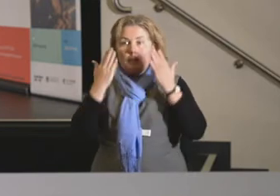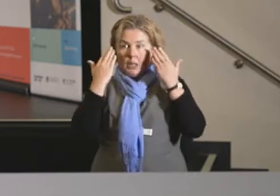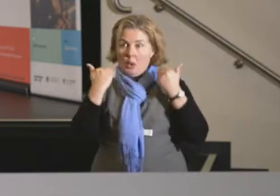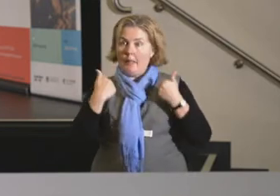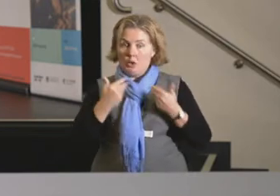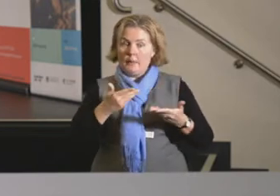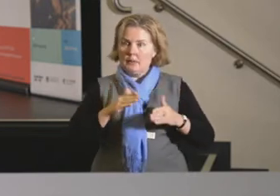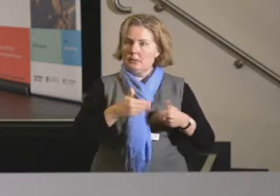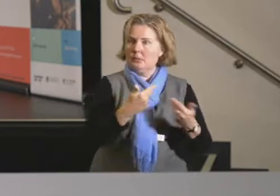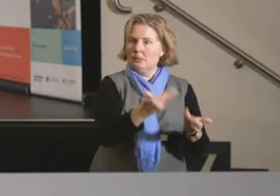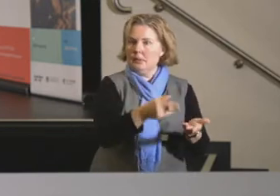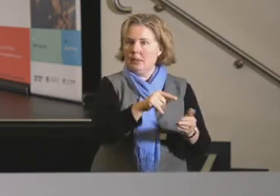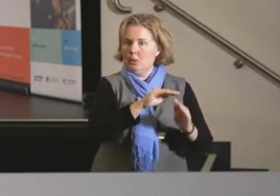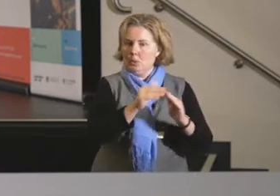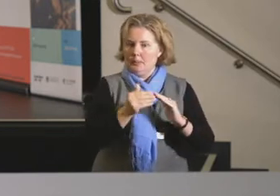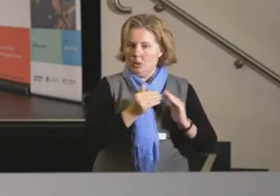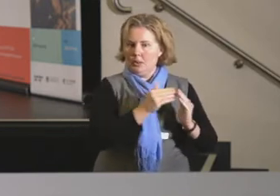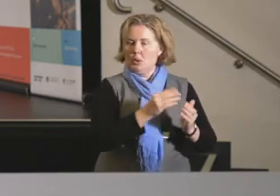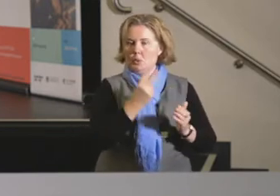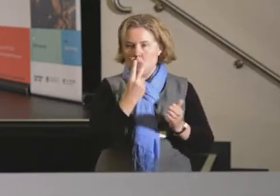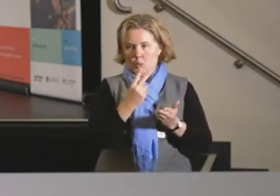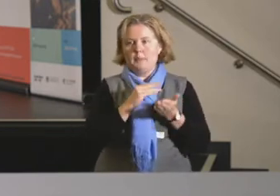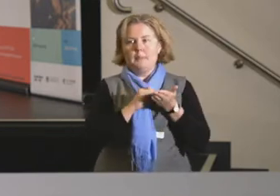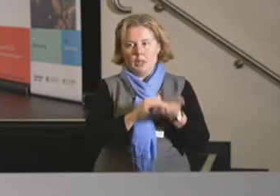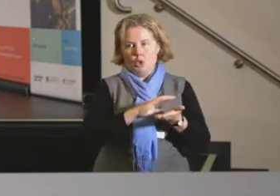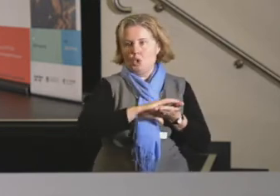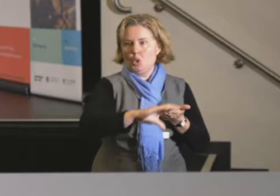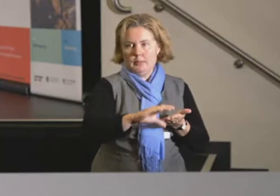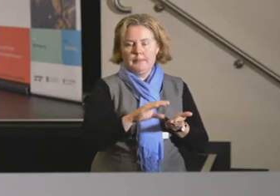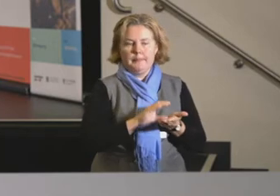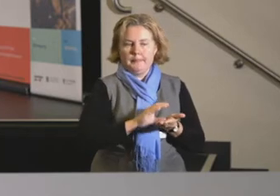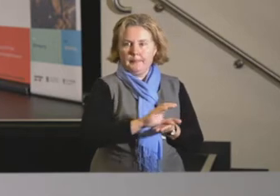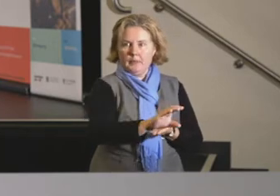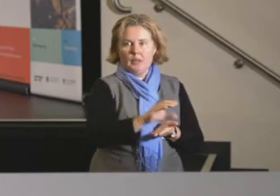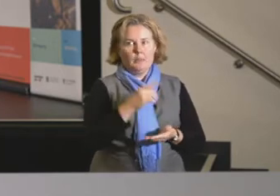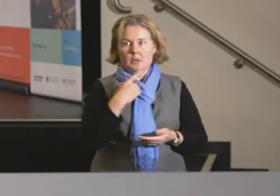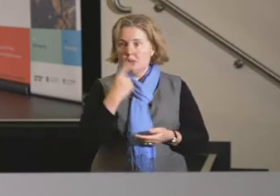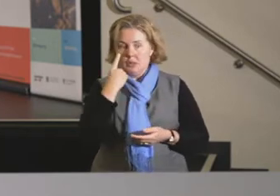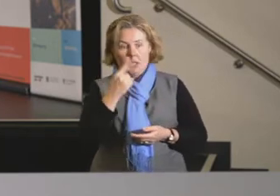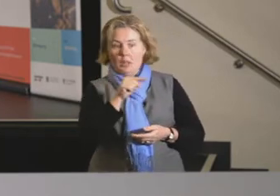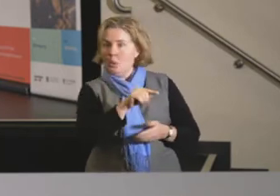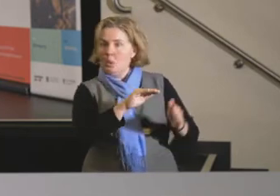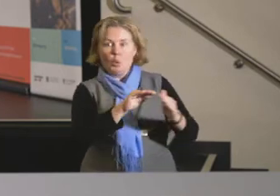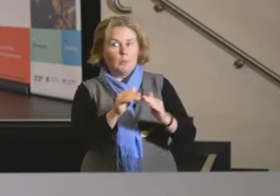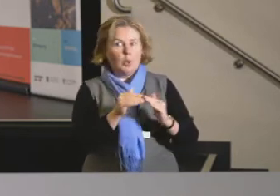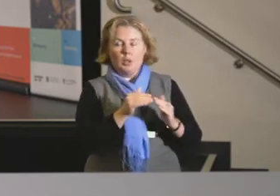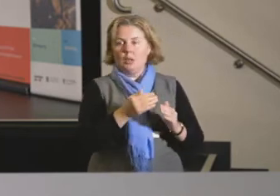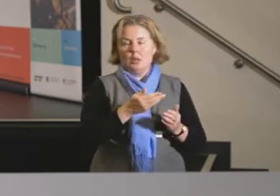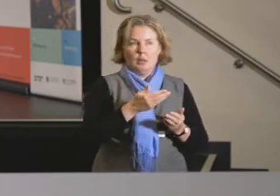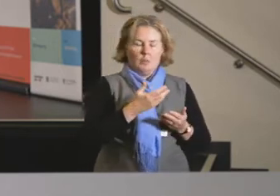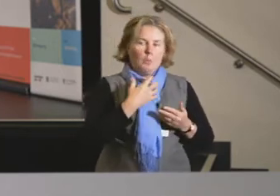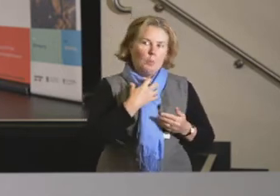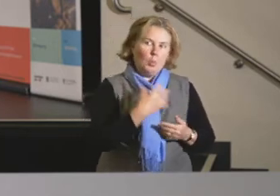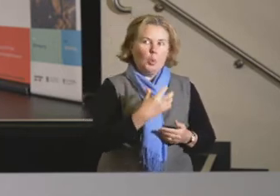services because he recognizes that there's significantly higher rates of suicide, 5 times more likely to commit